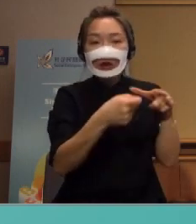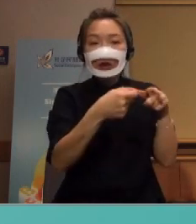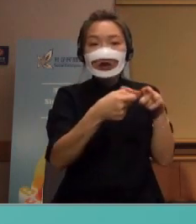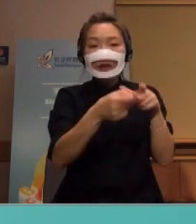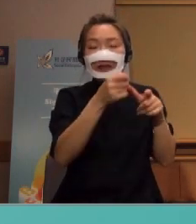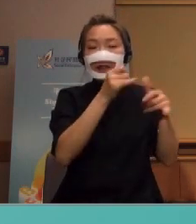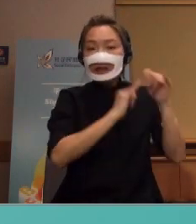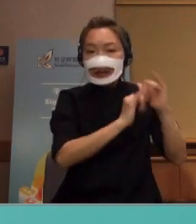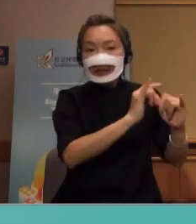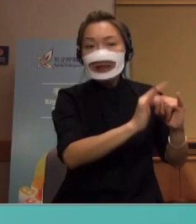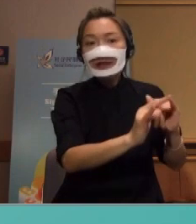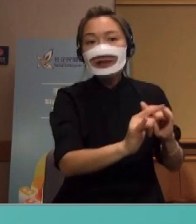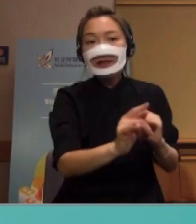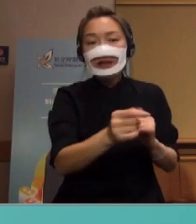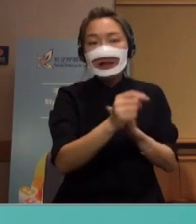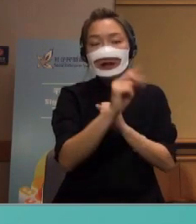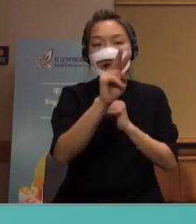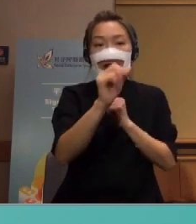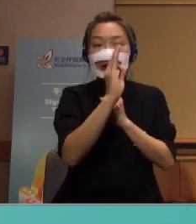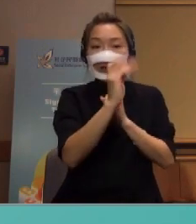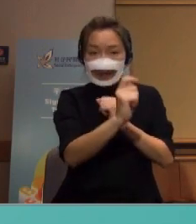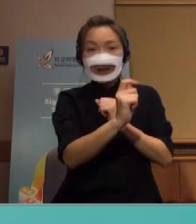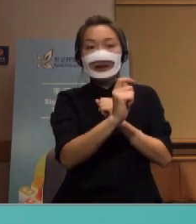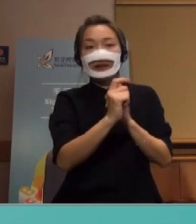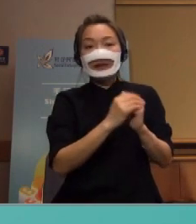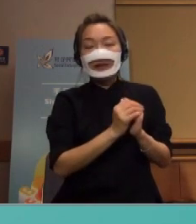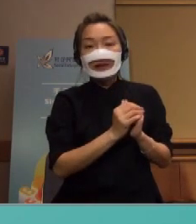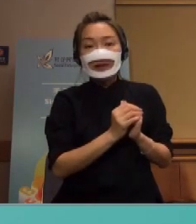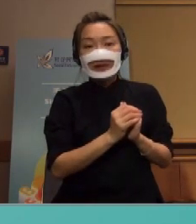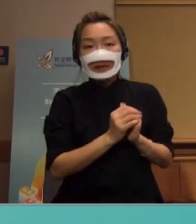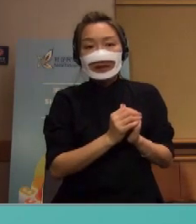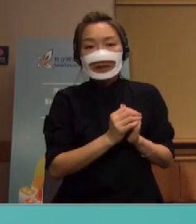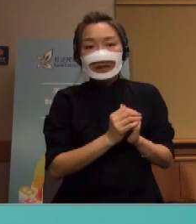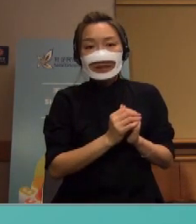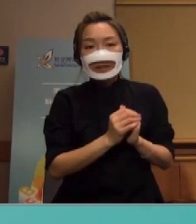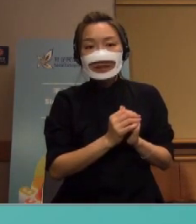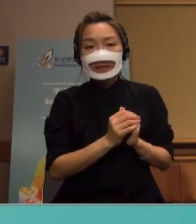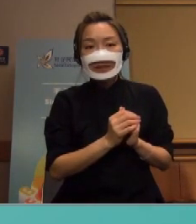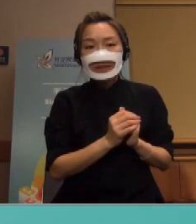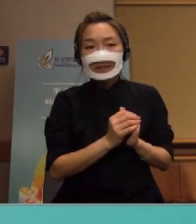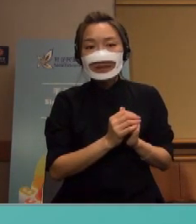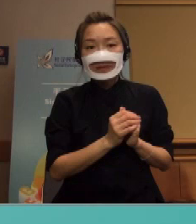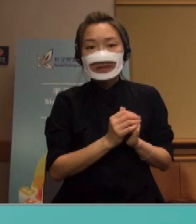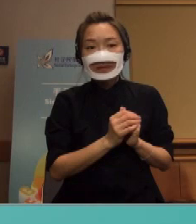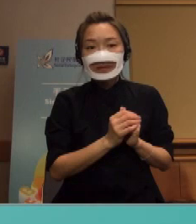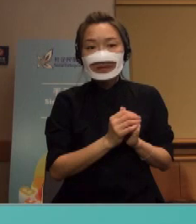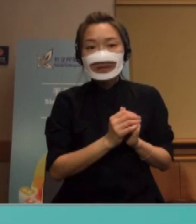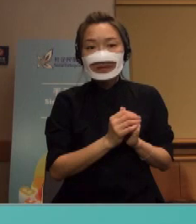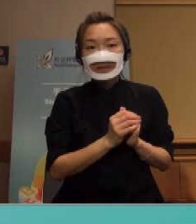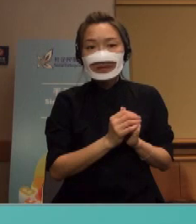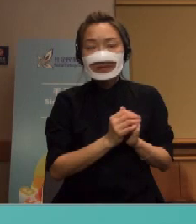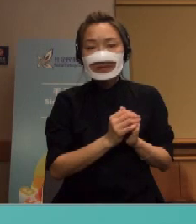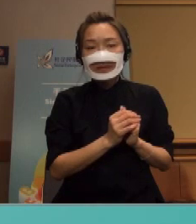of several different dimensions. But one of the things actually is we had a chance to do leadership training. So we presented to